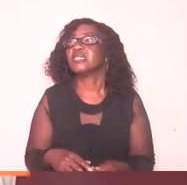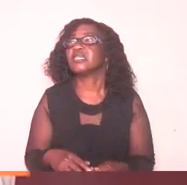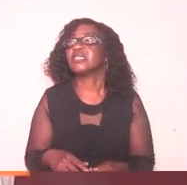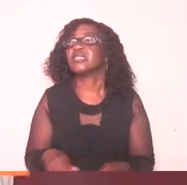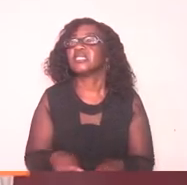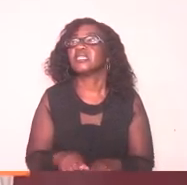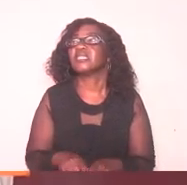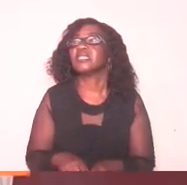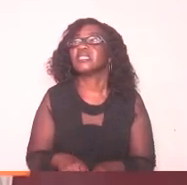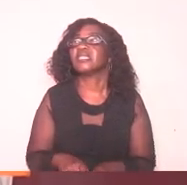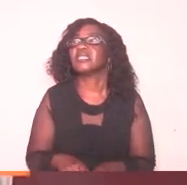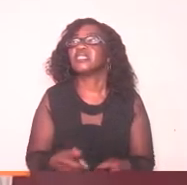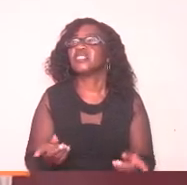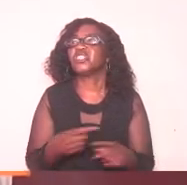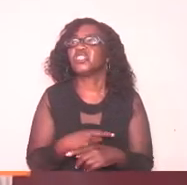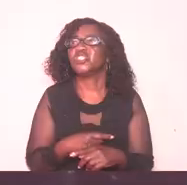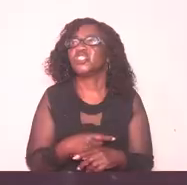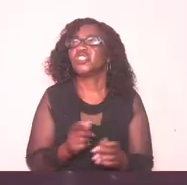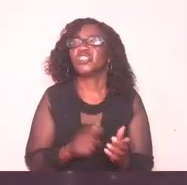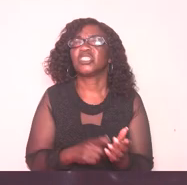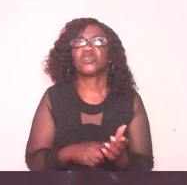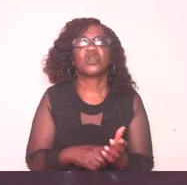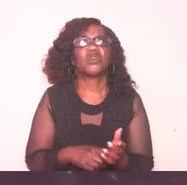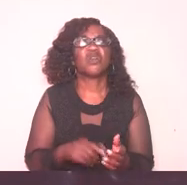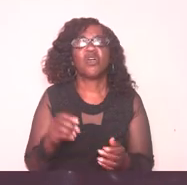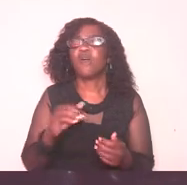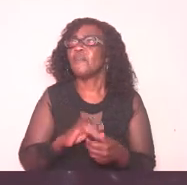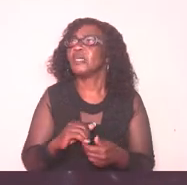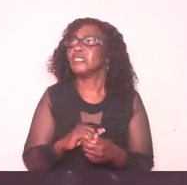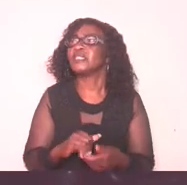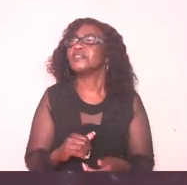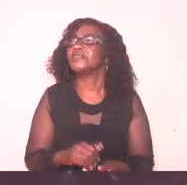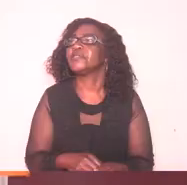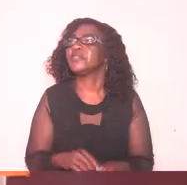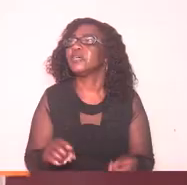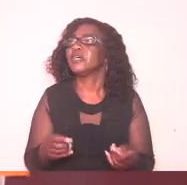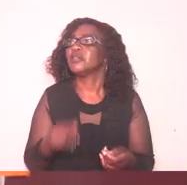exchanging sexual partners. Ah, yes, still in the learning curve. How do you get invited?